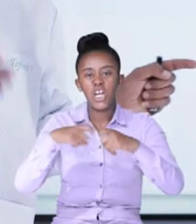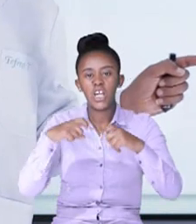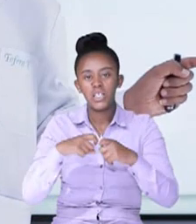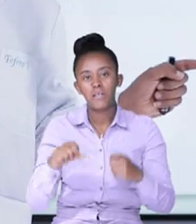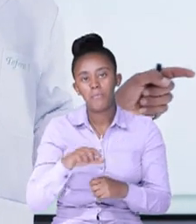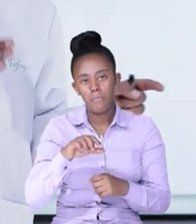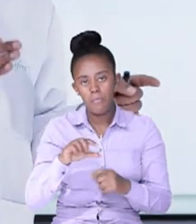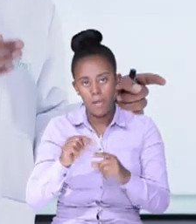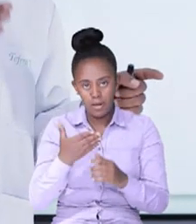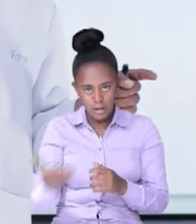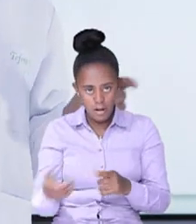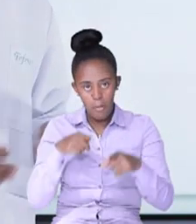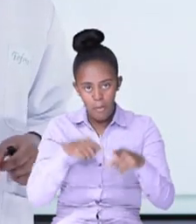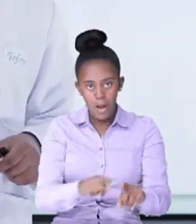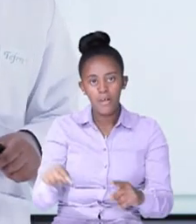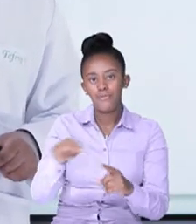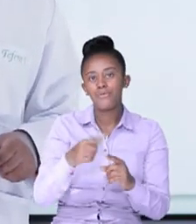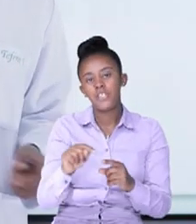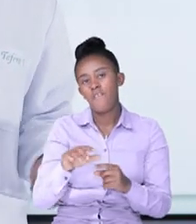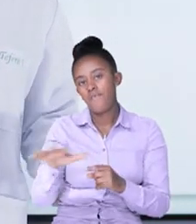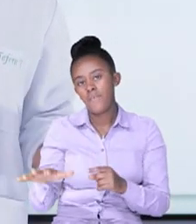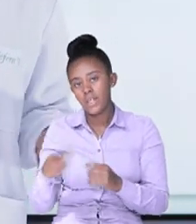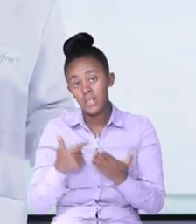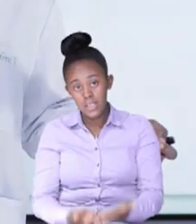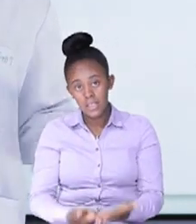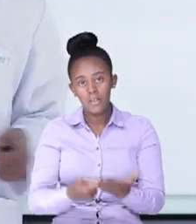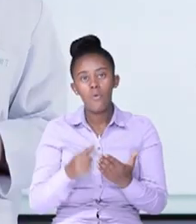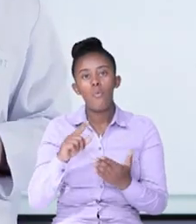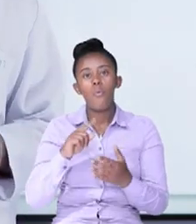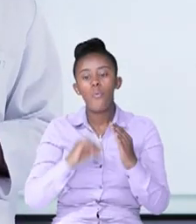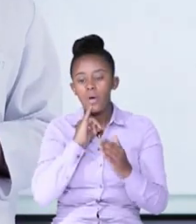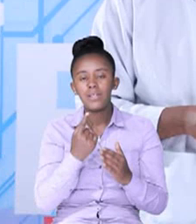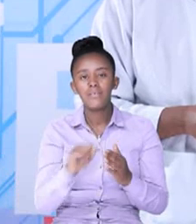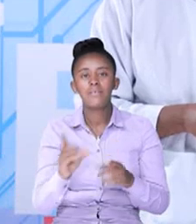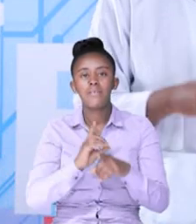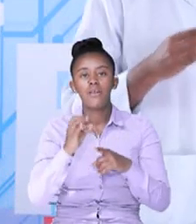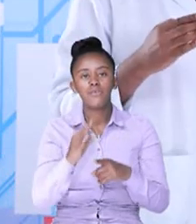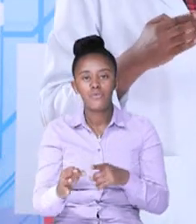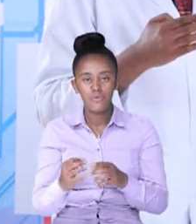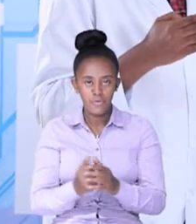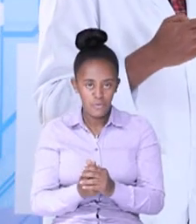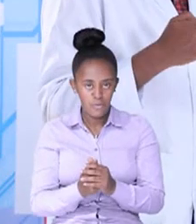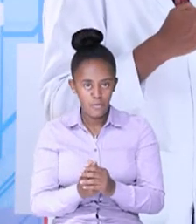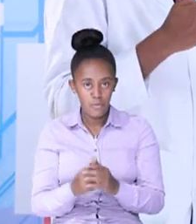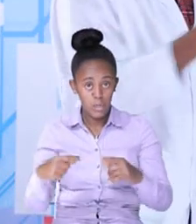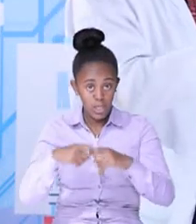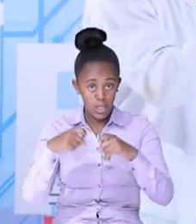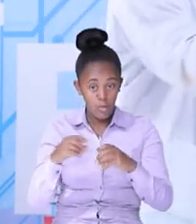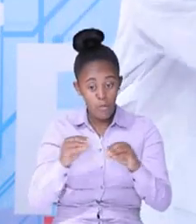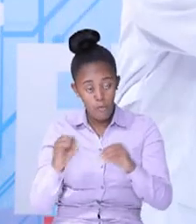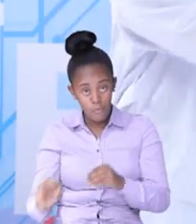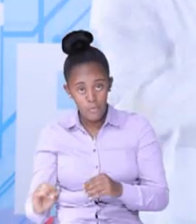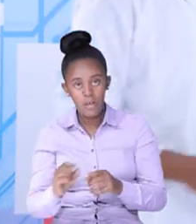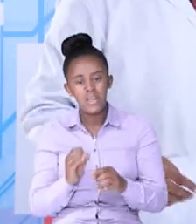which are moving parallel to the field. In this case, what is the direction of the charged particle then? Well, the charged particle is